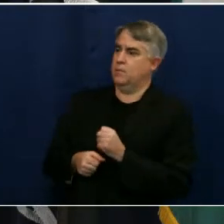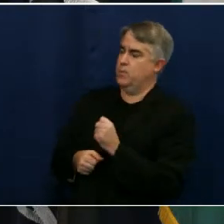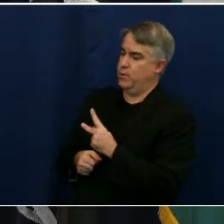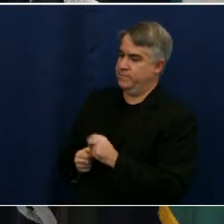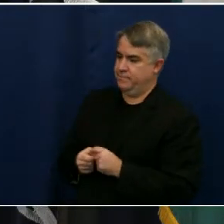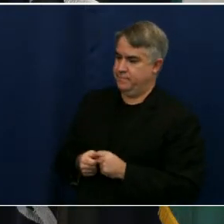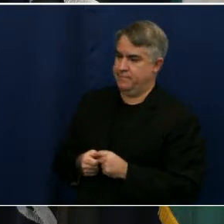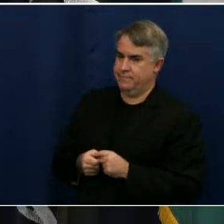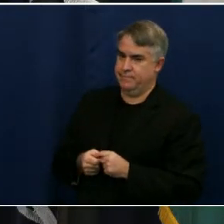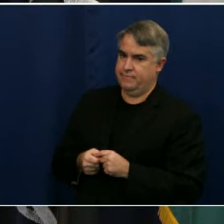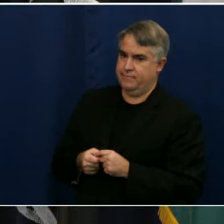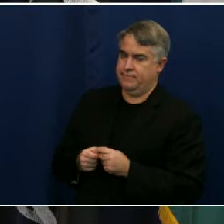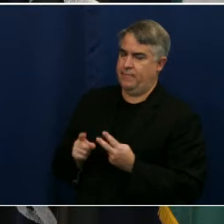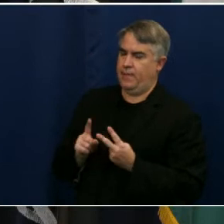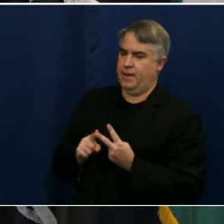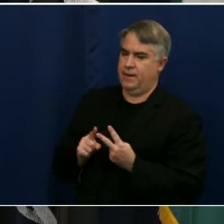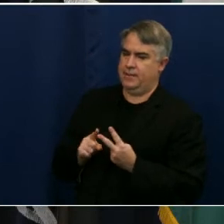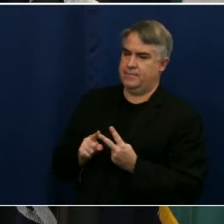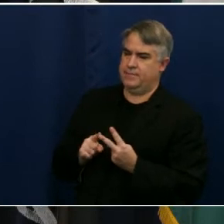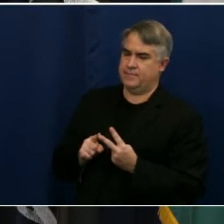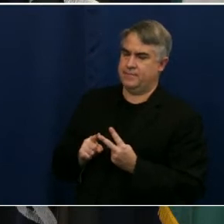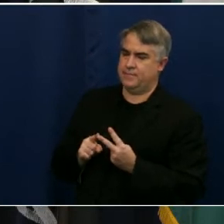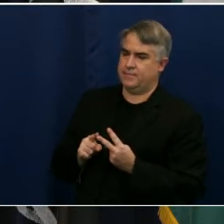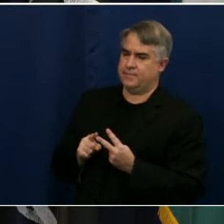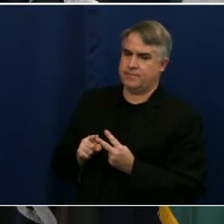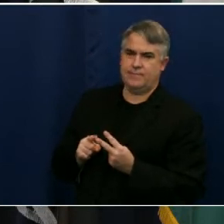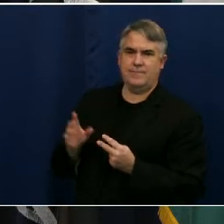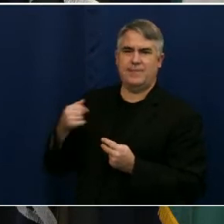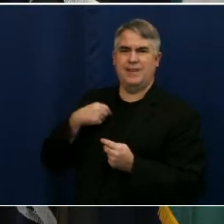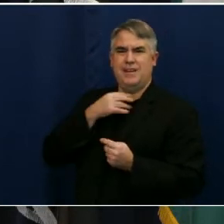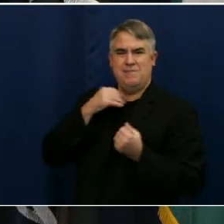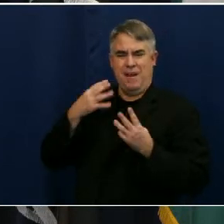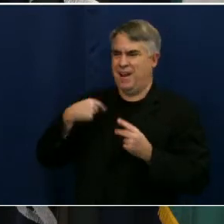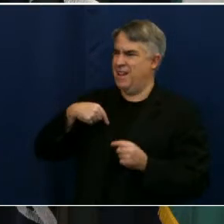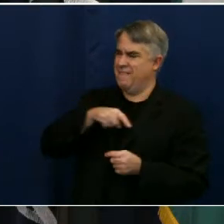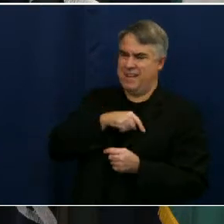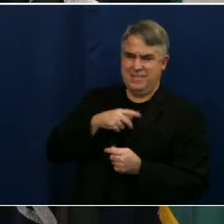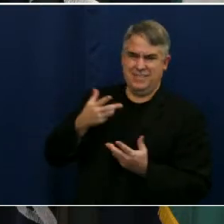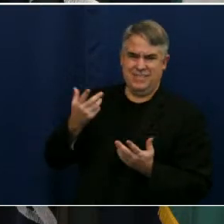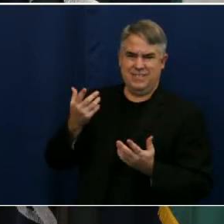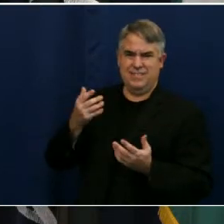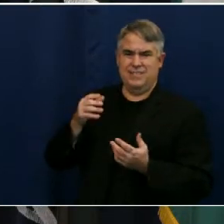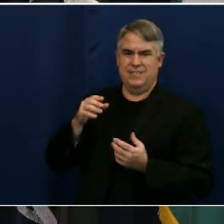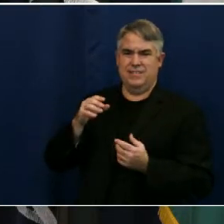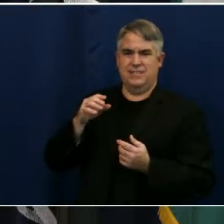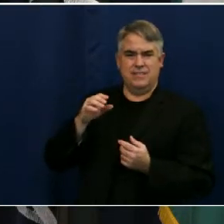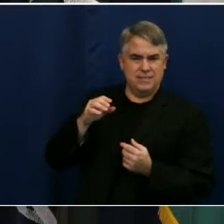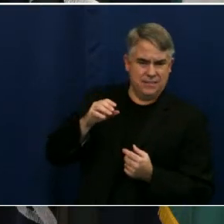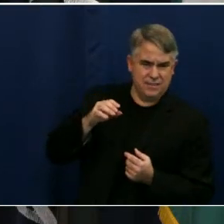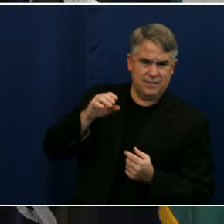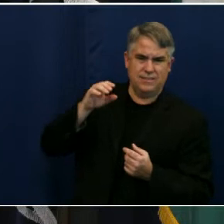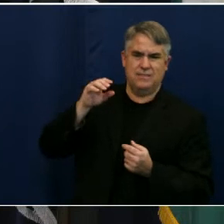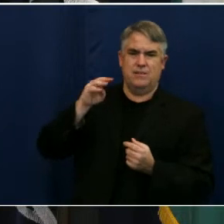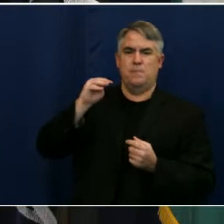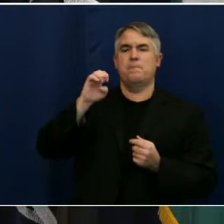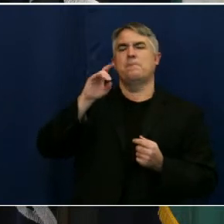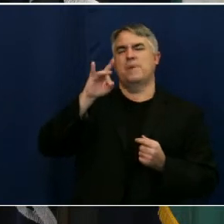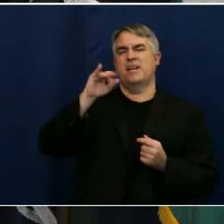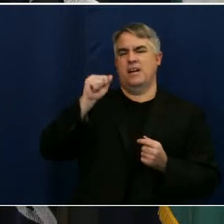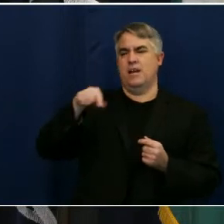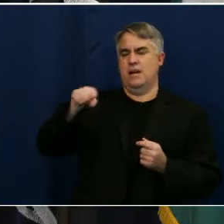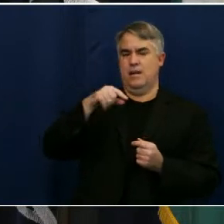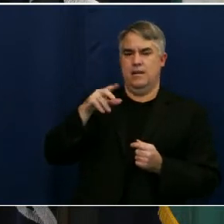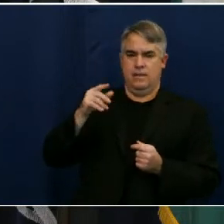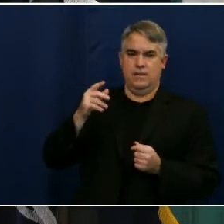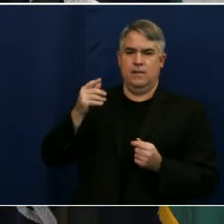And then secondly, I think I and a lot of folks in the media have been getting a lot of tips and complaints over the last few